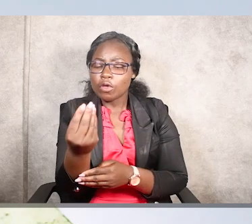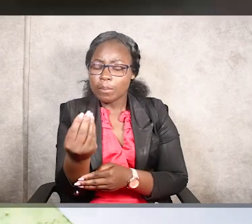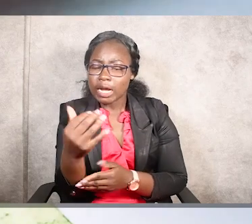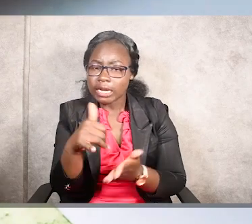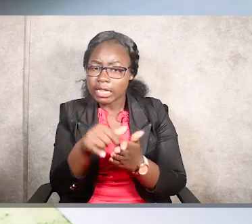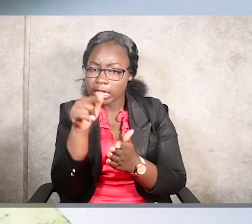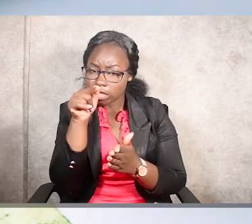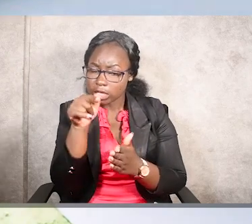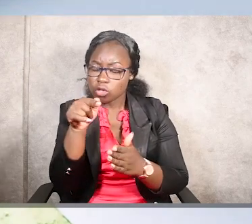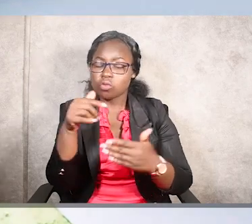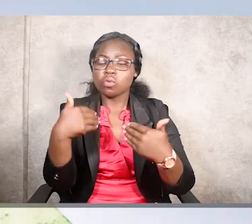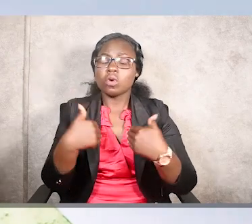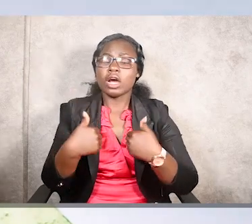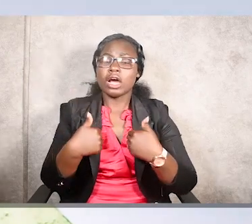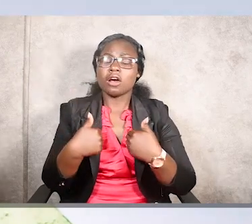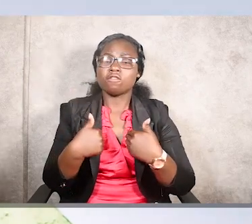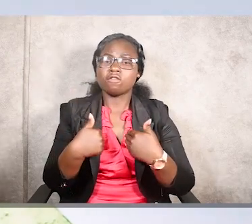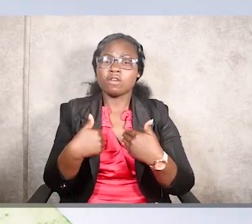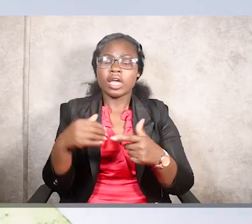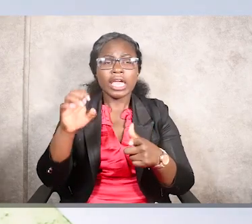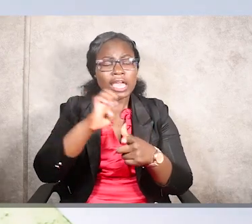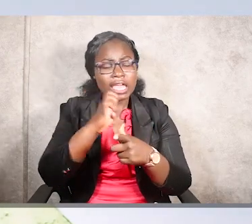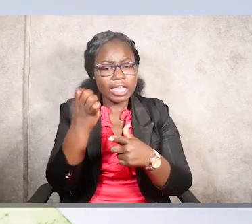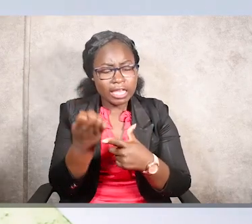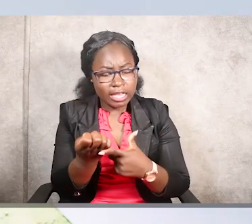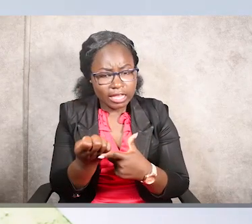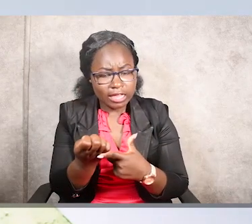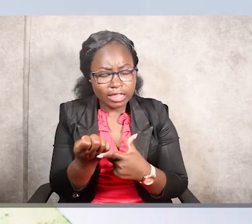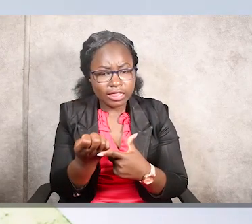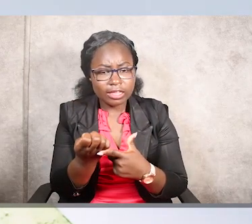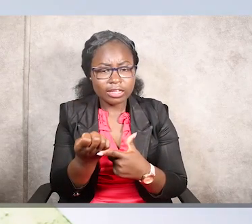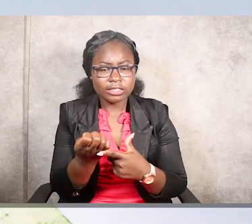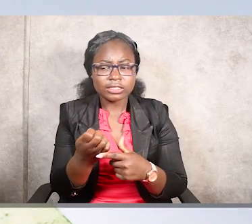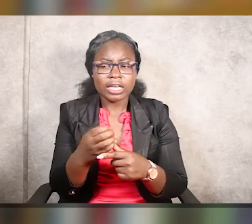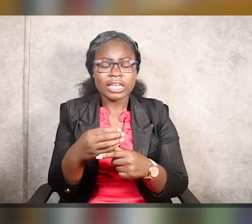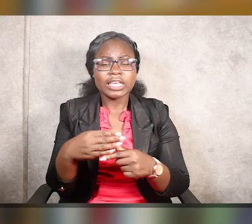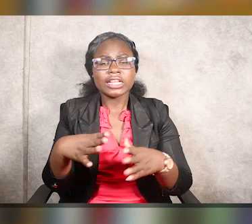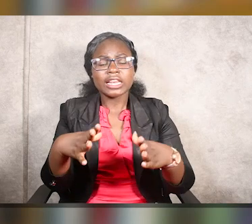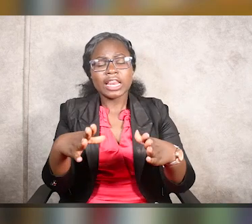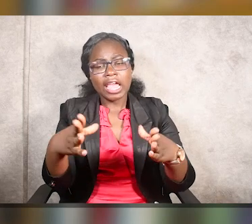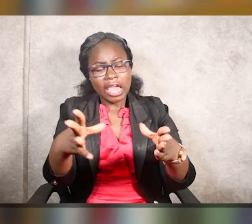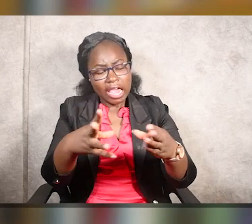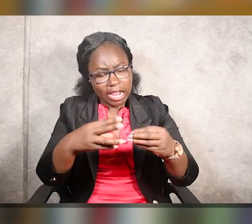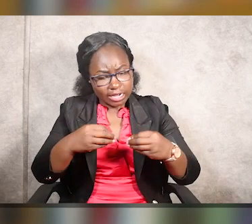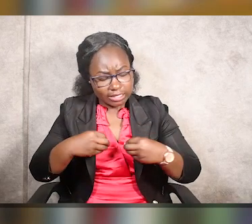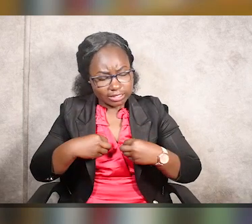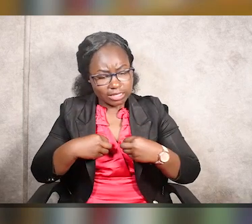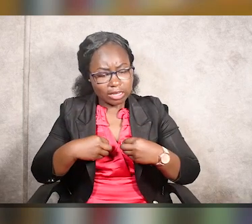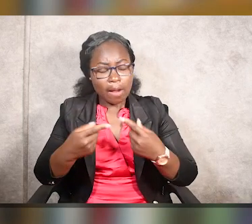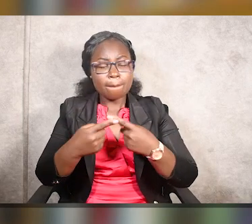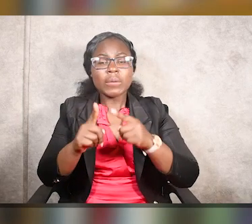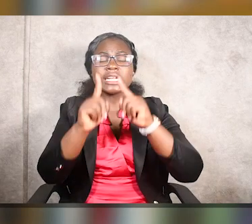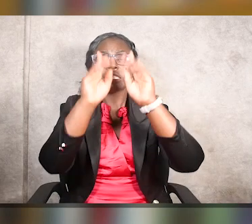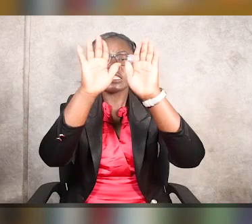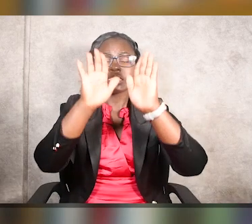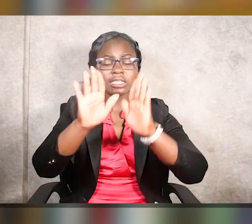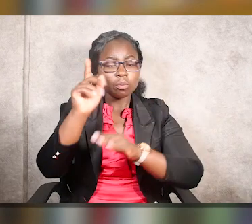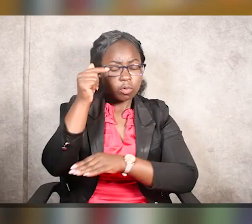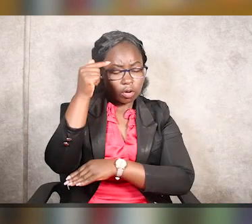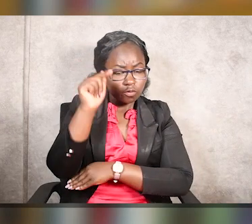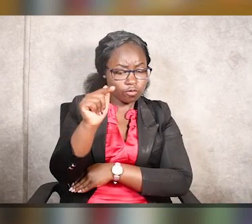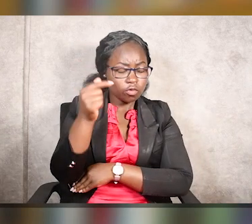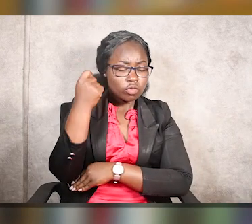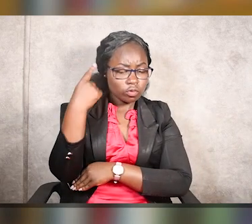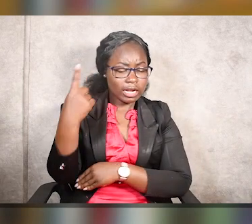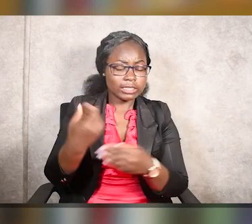have. Either you have worked for it, you've inherited, and it's important for you to understand